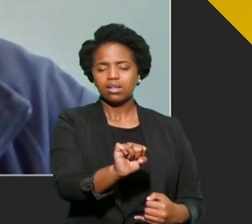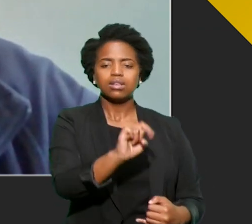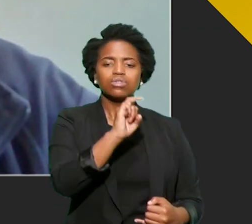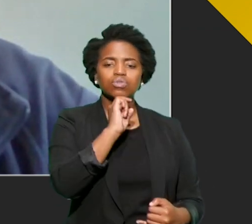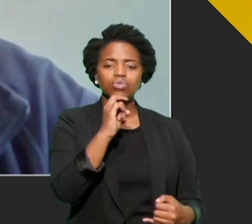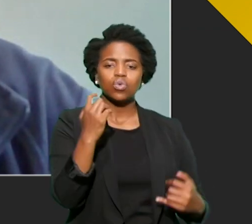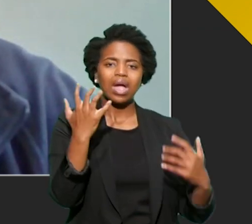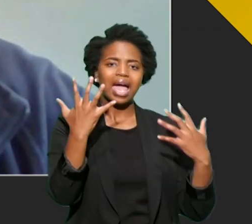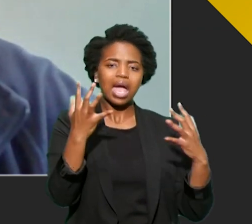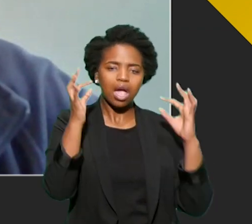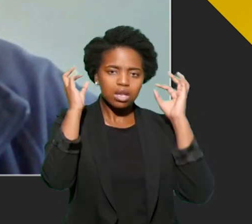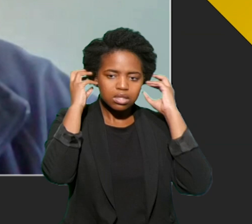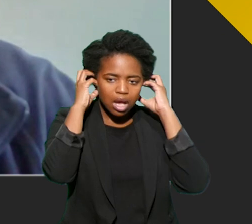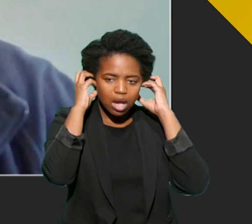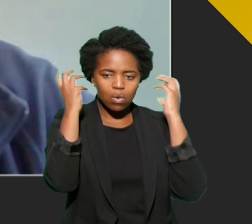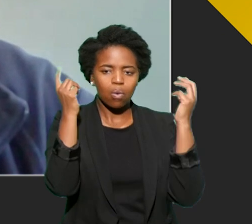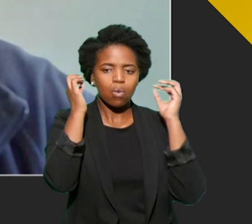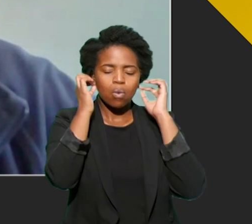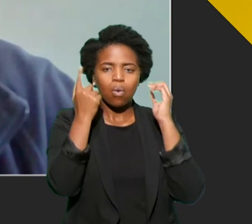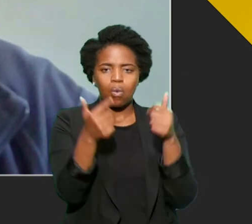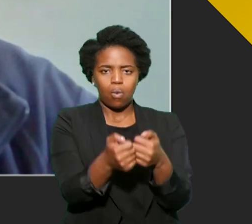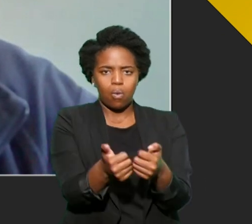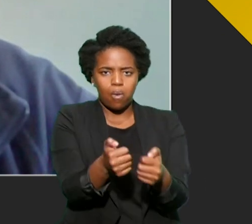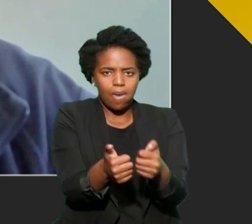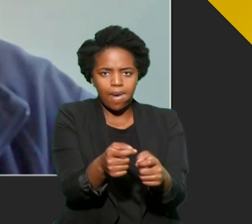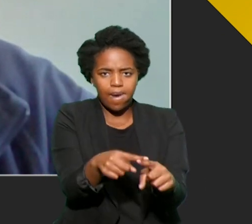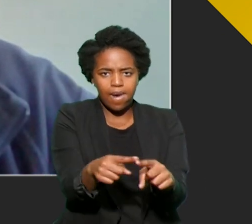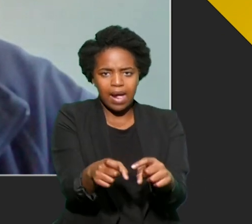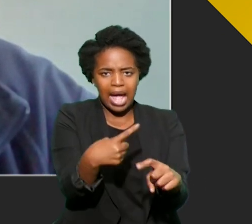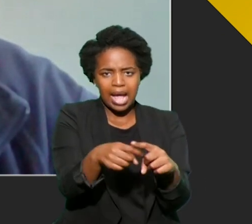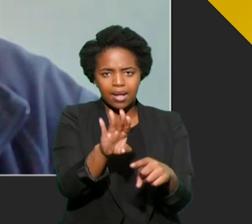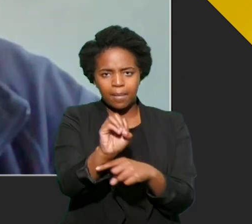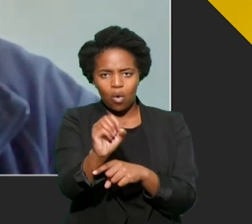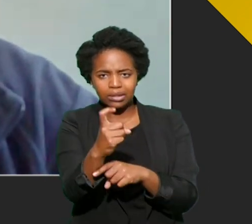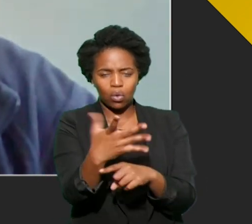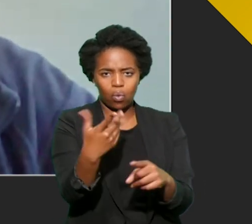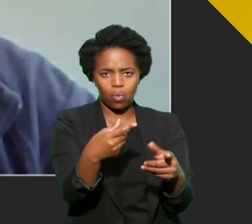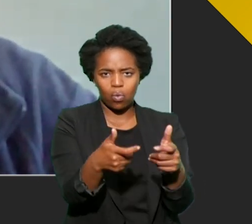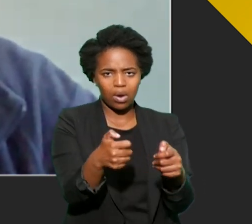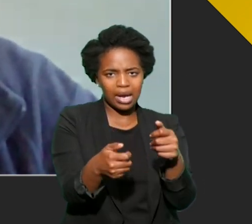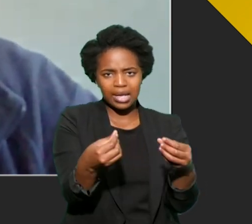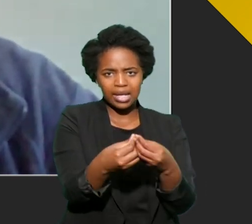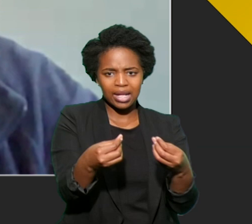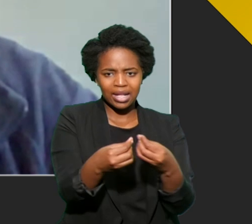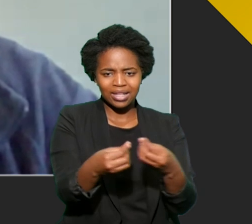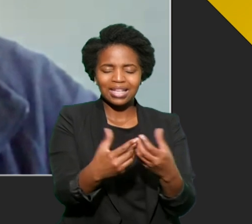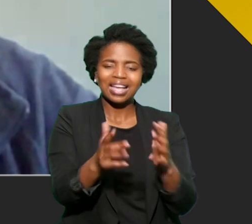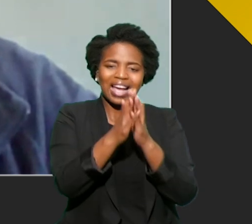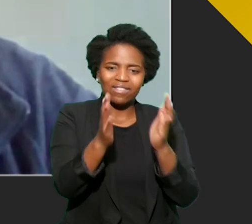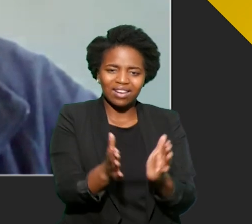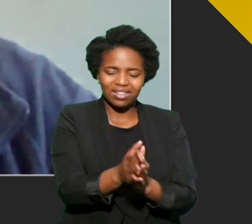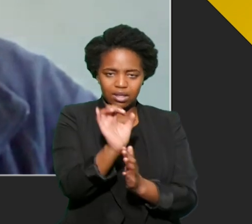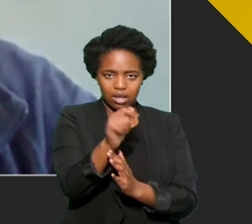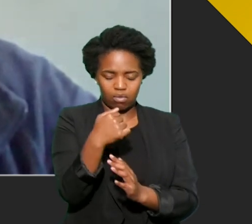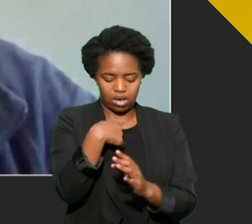your handset or whether it applies to a base station, those systems must be installed and must comply with those